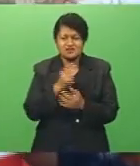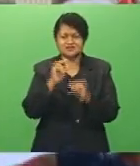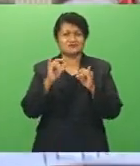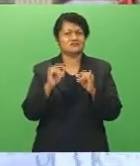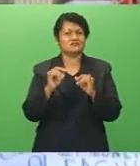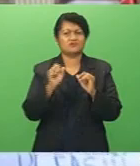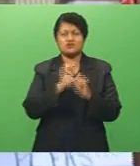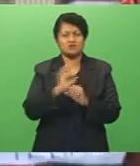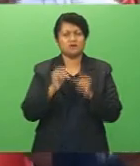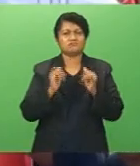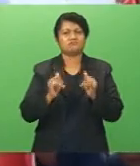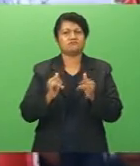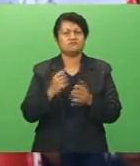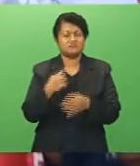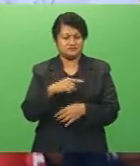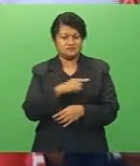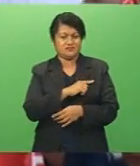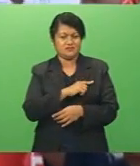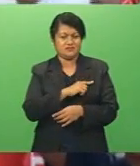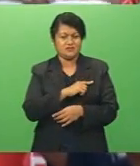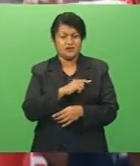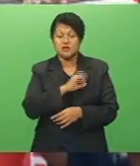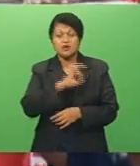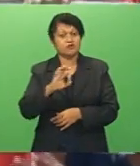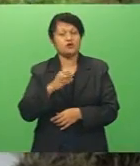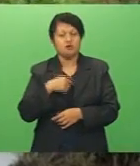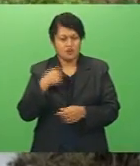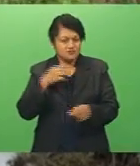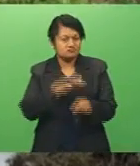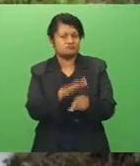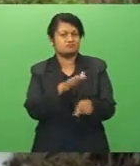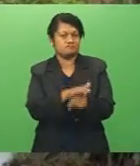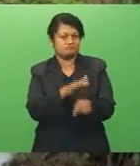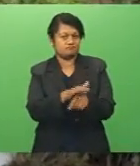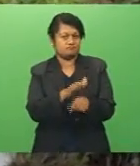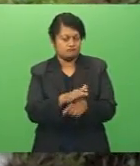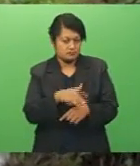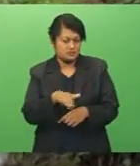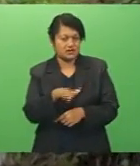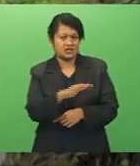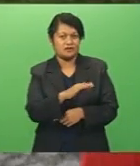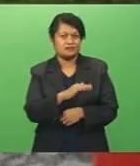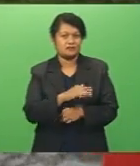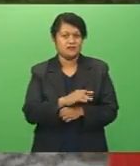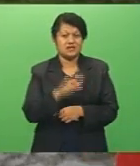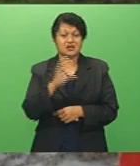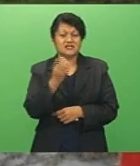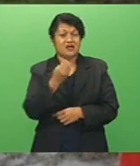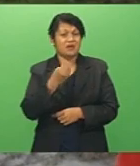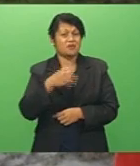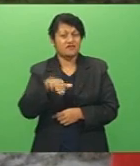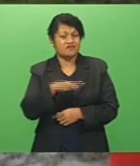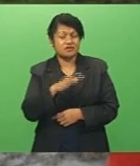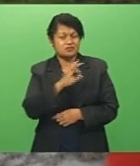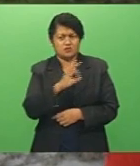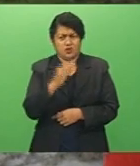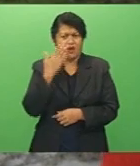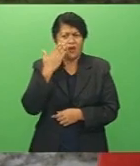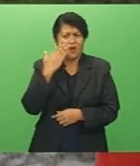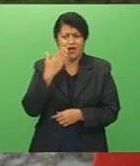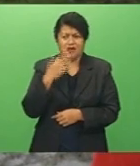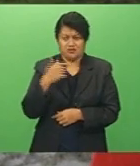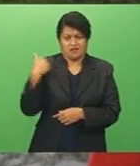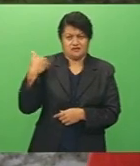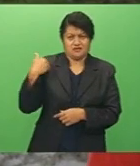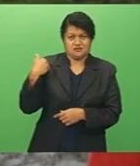is. Otherwise, we're going to continue blaming them. Yes, I can say some of them are not aware that they are affected, but I